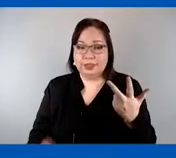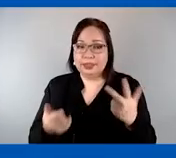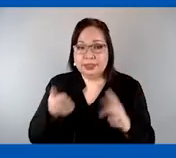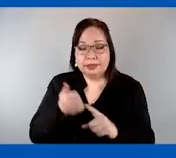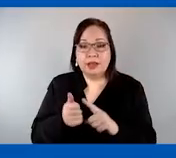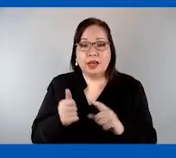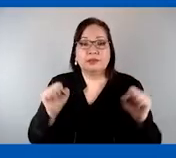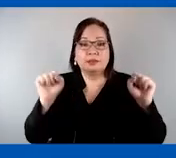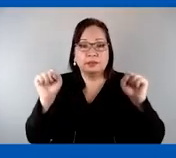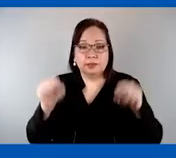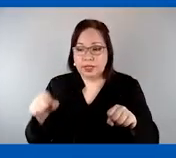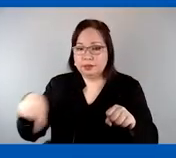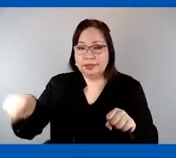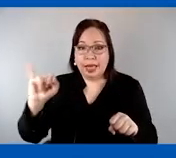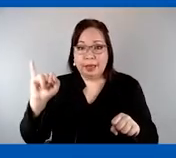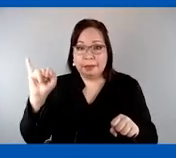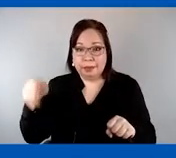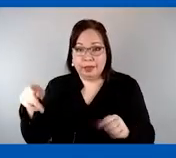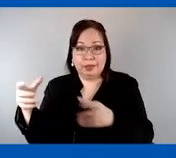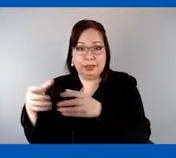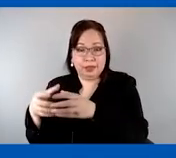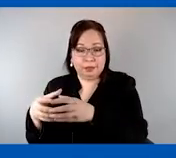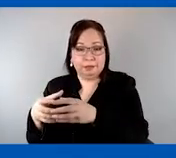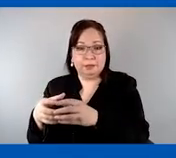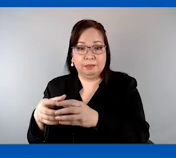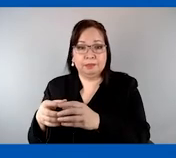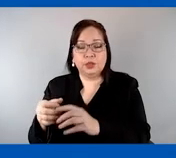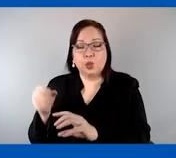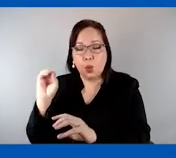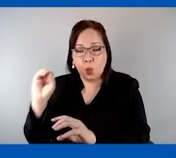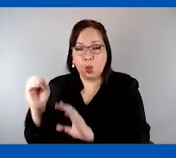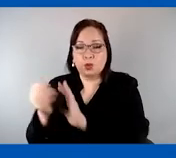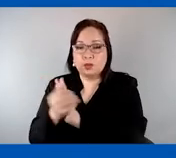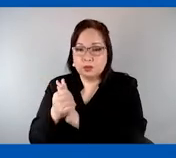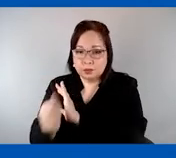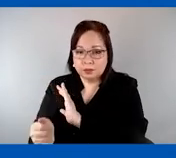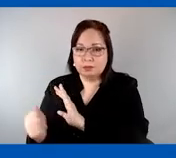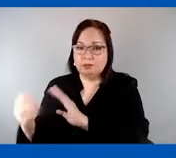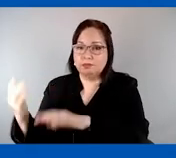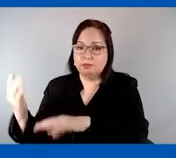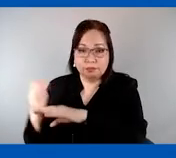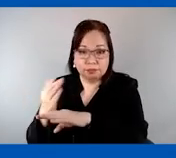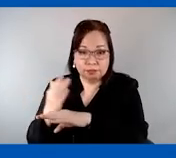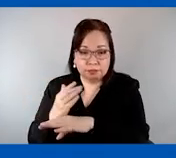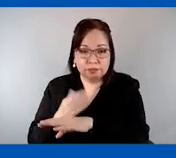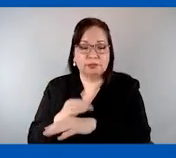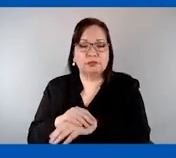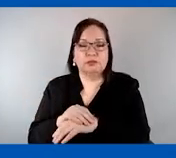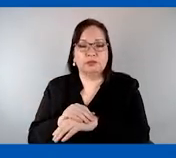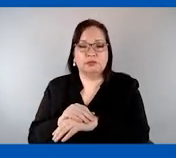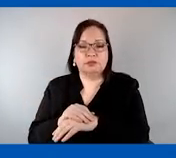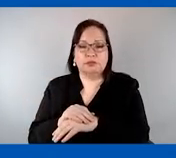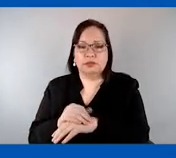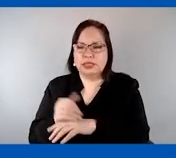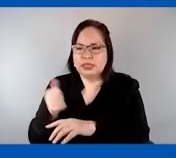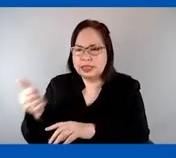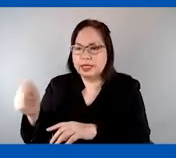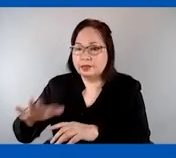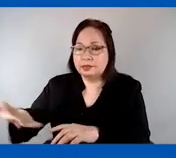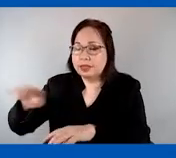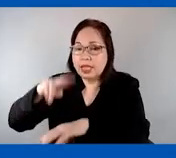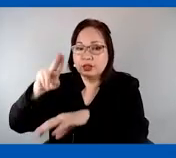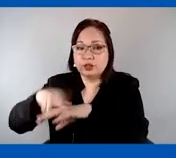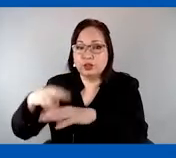third is the capacity now of Indigenous peoples to be able to develop, utilize, and exploit